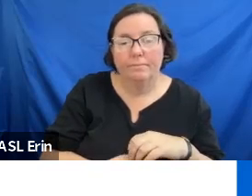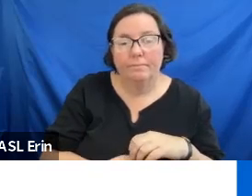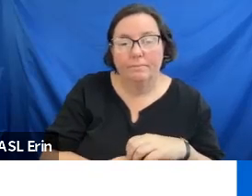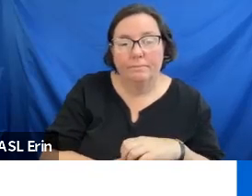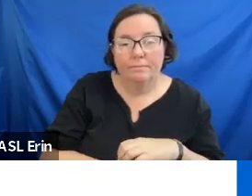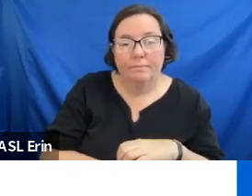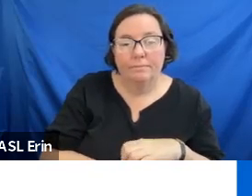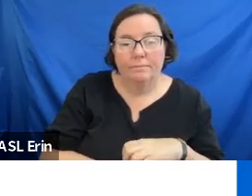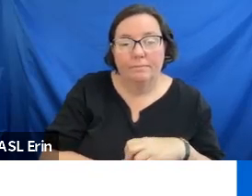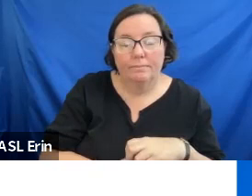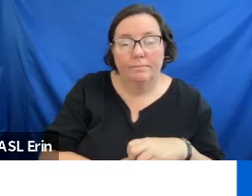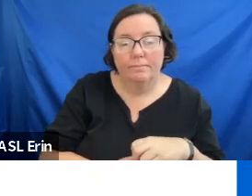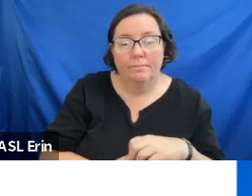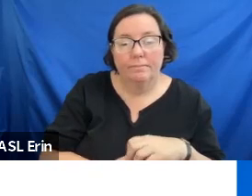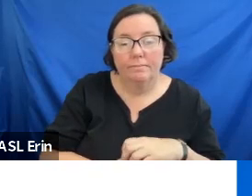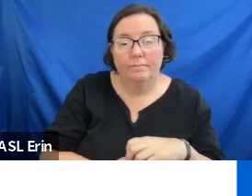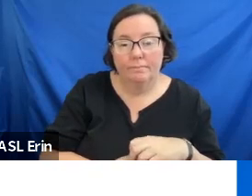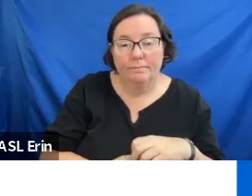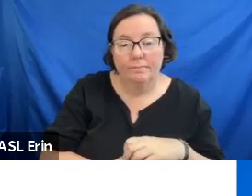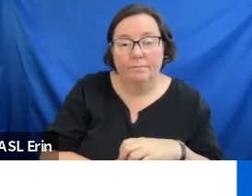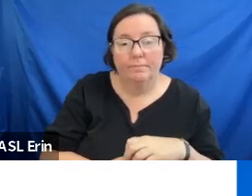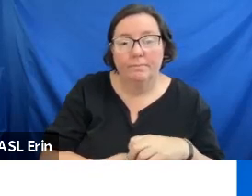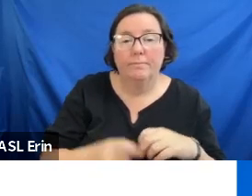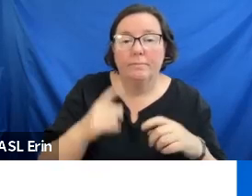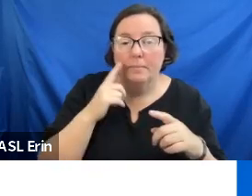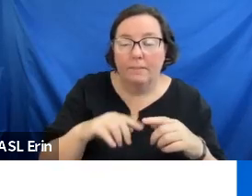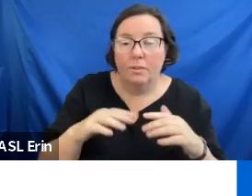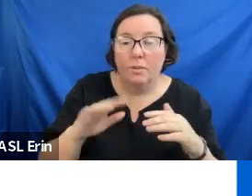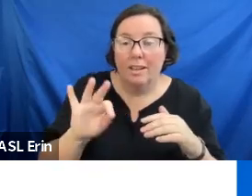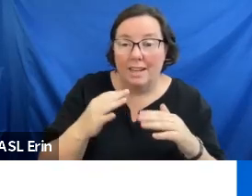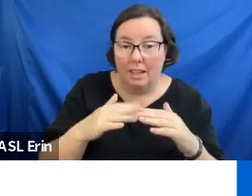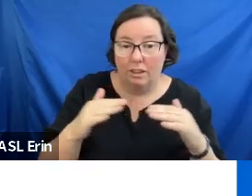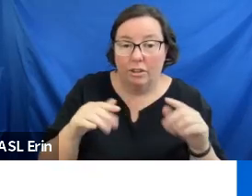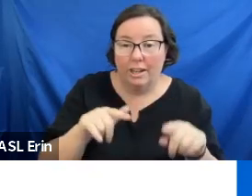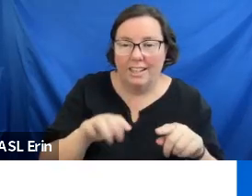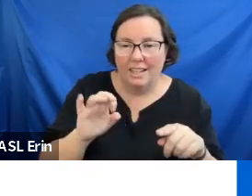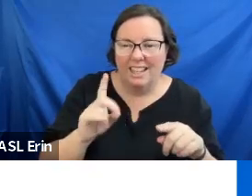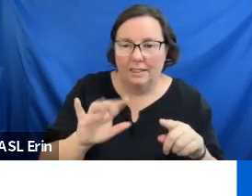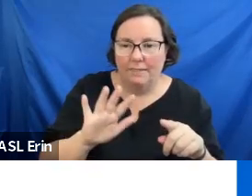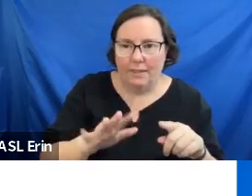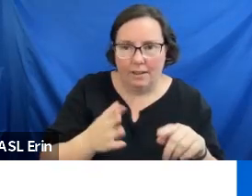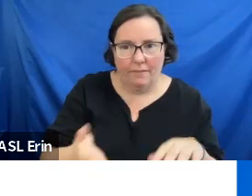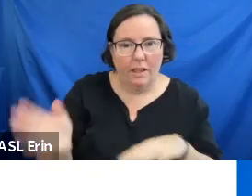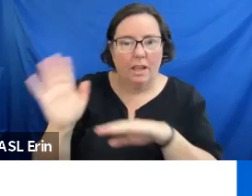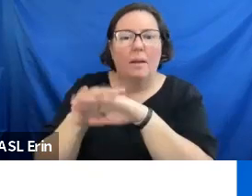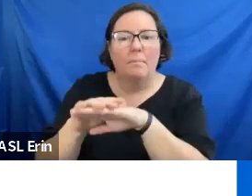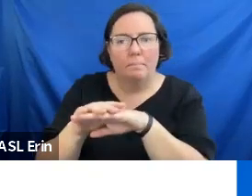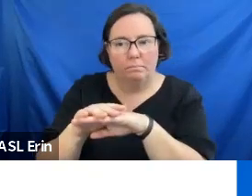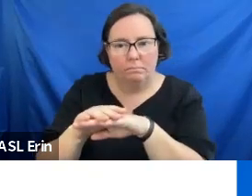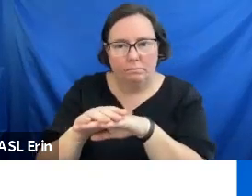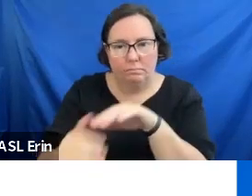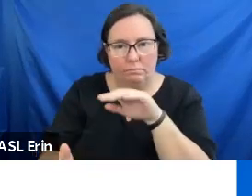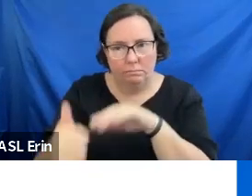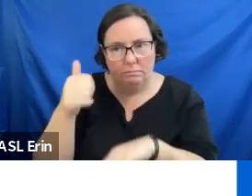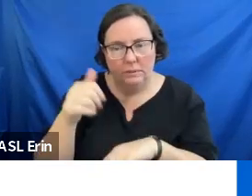Okay. And actually for grade 9, ELD 5 has the greatest percentage